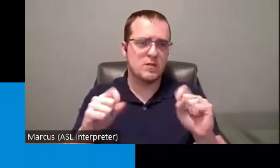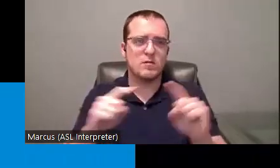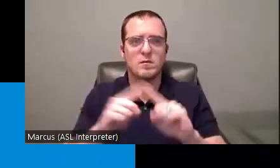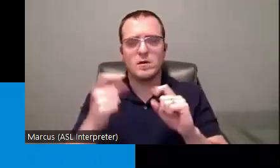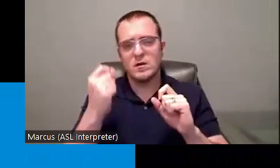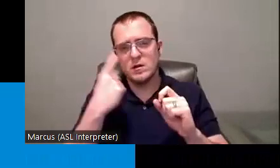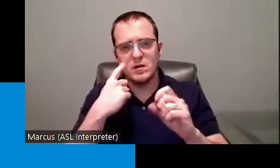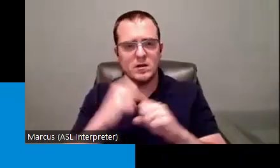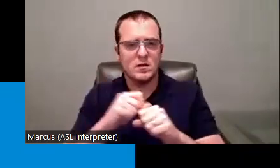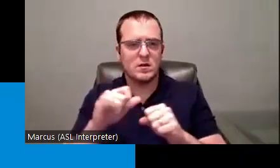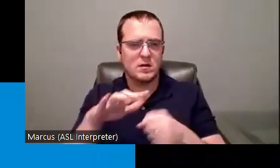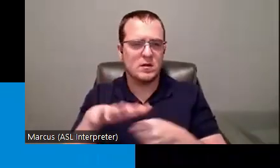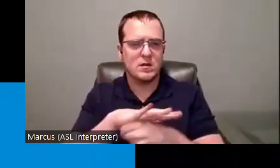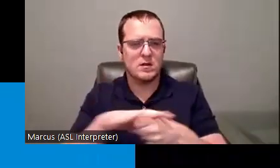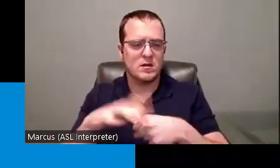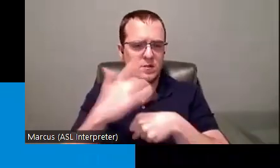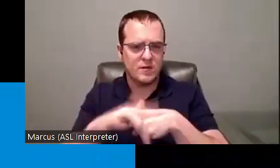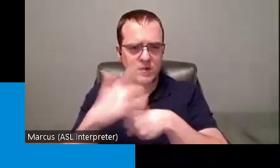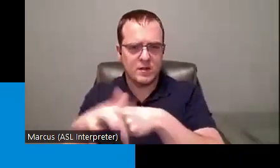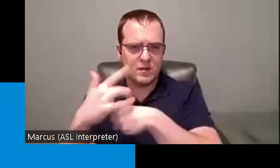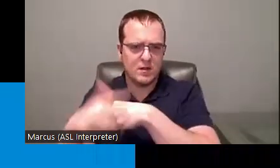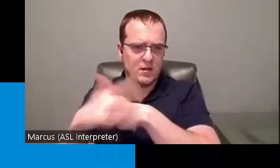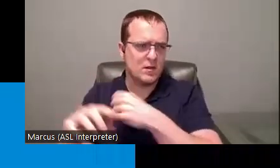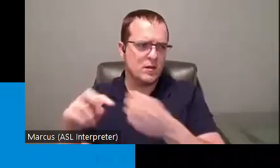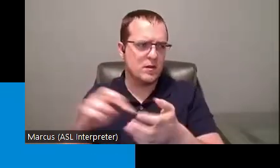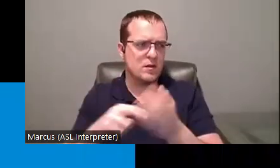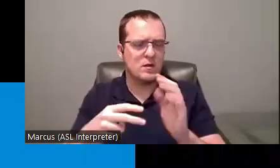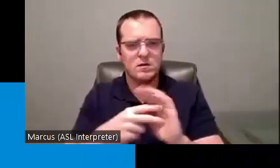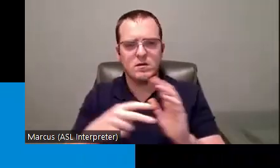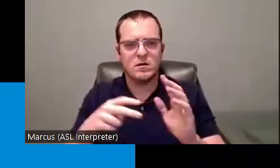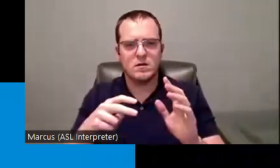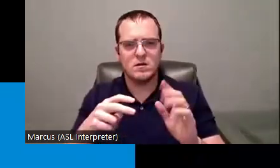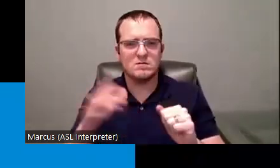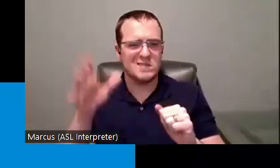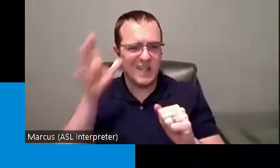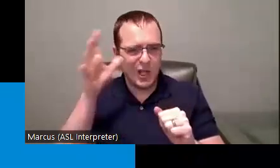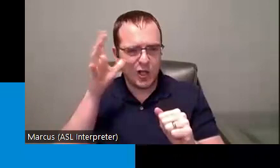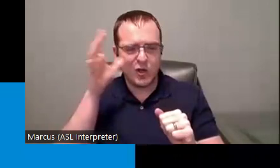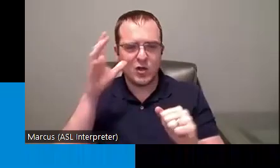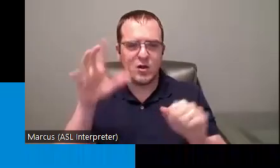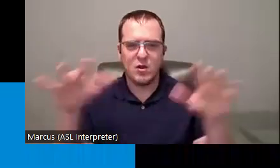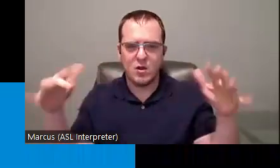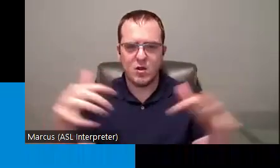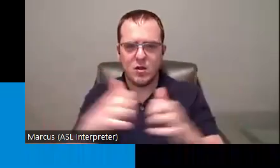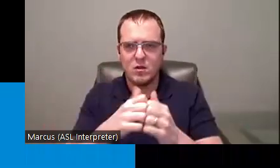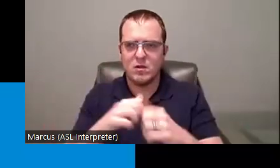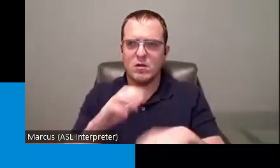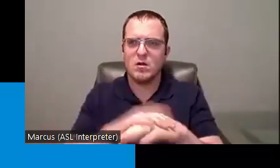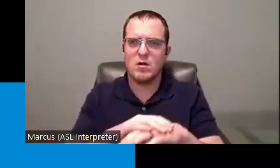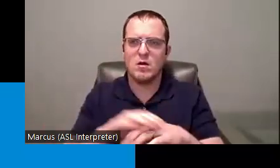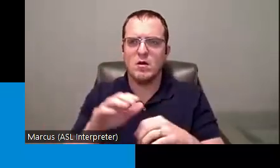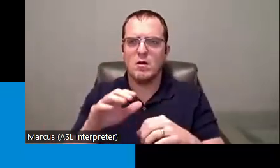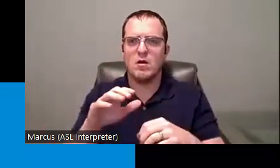of the large area of vacant land, there are herds of deer running down Bedford,